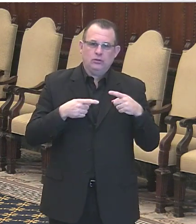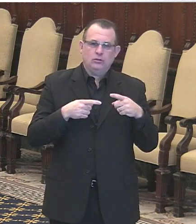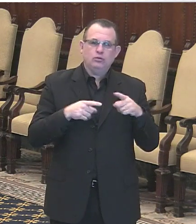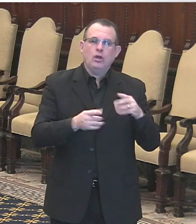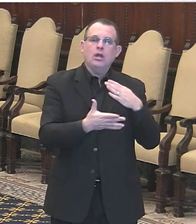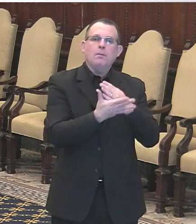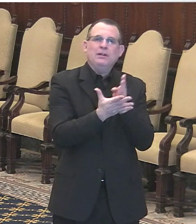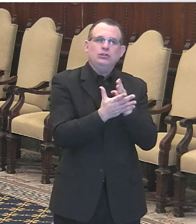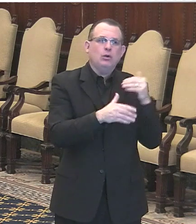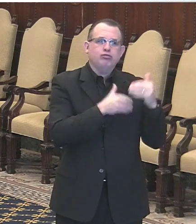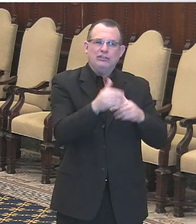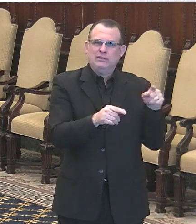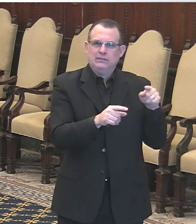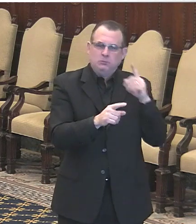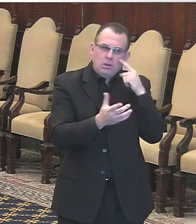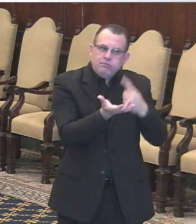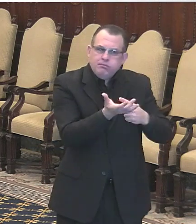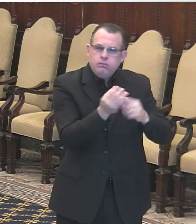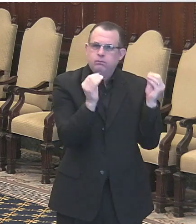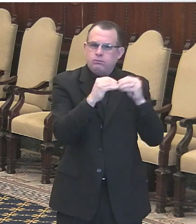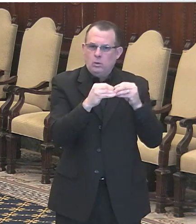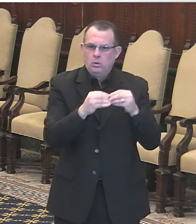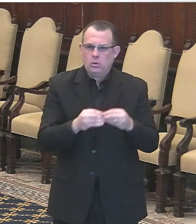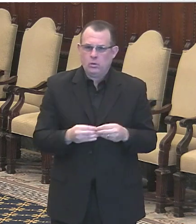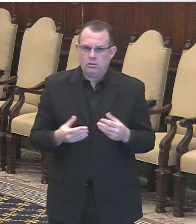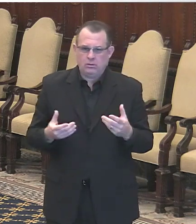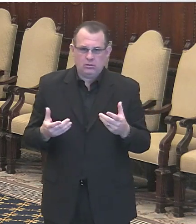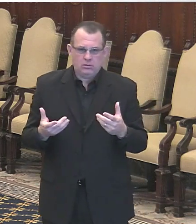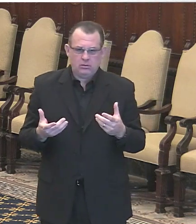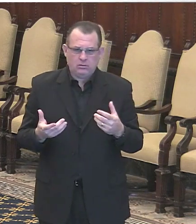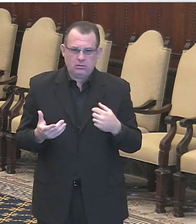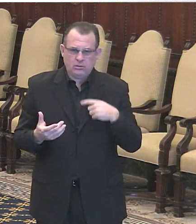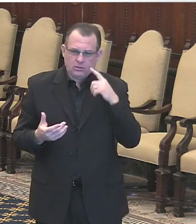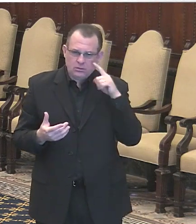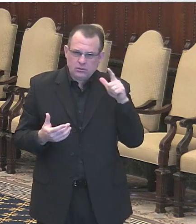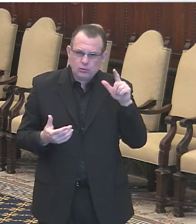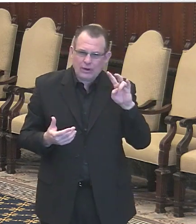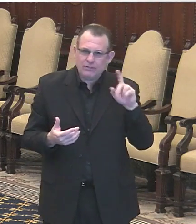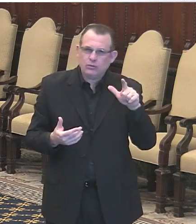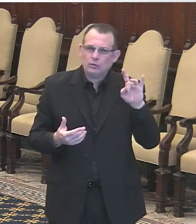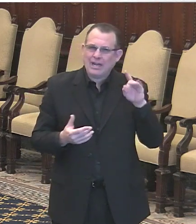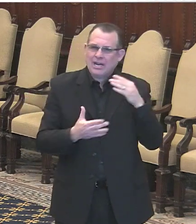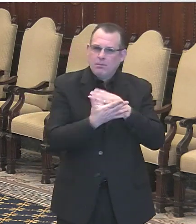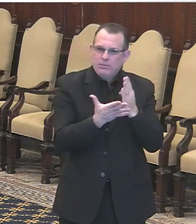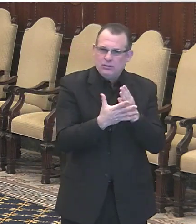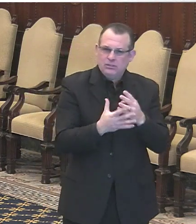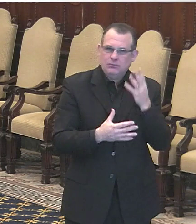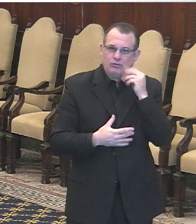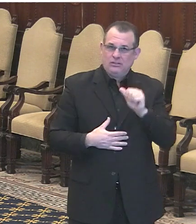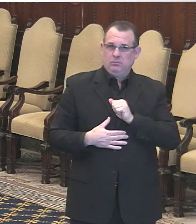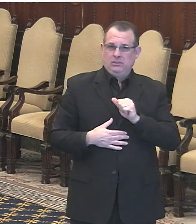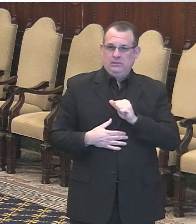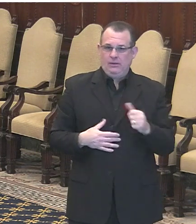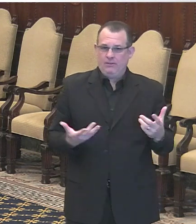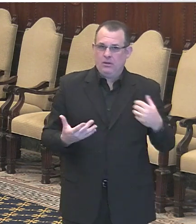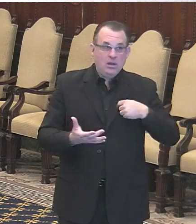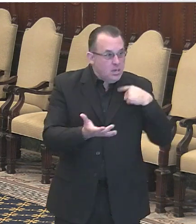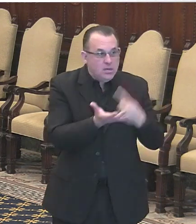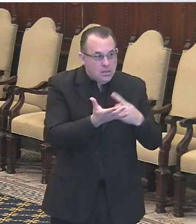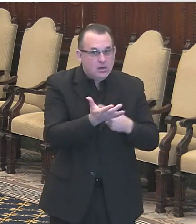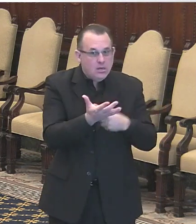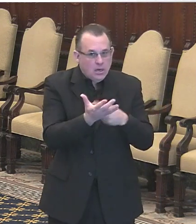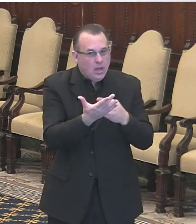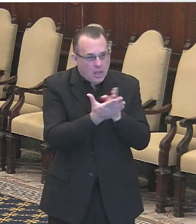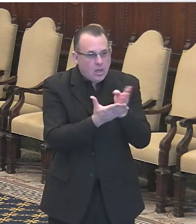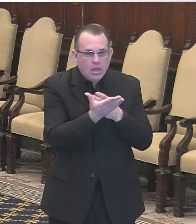been through probably 27 or 28 budgets in my career. And I appreciate the